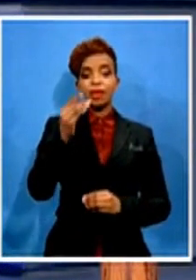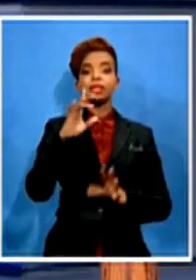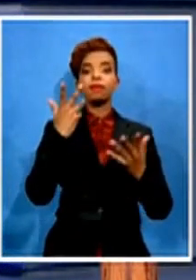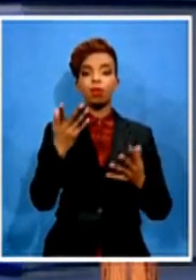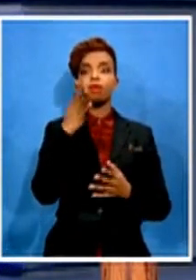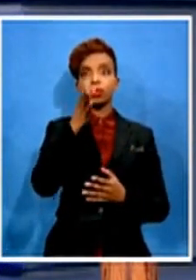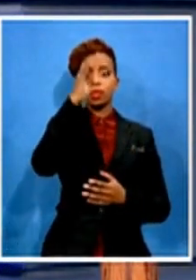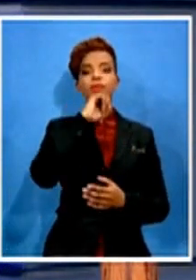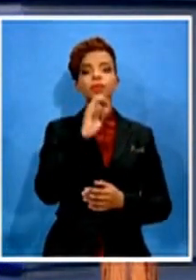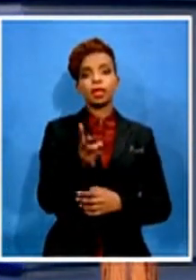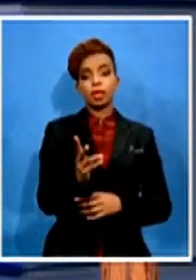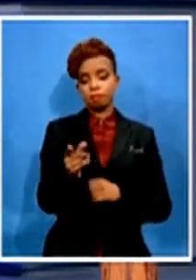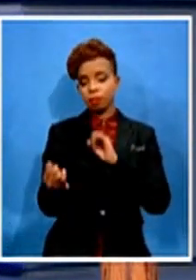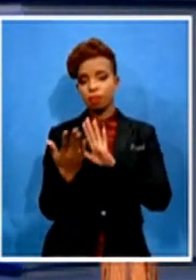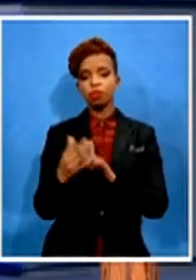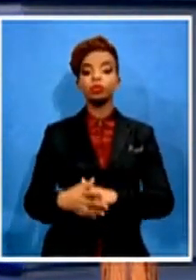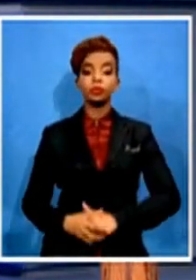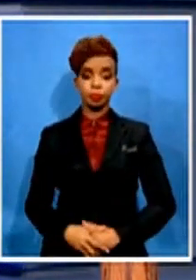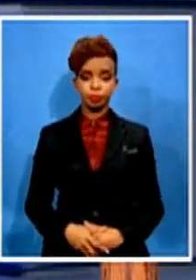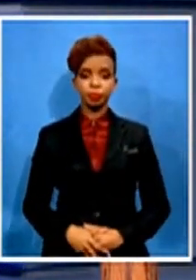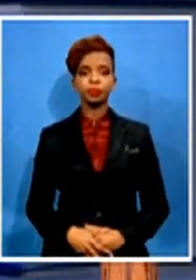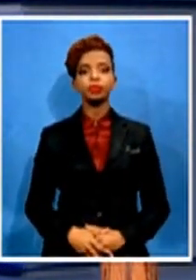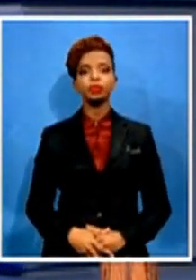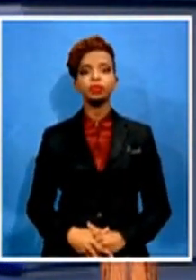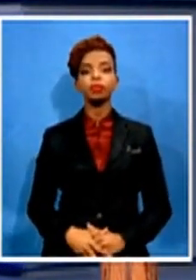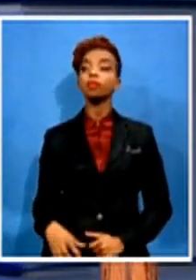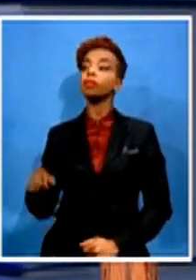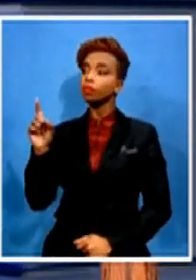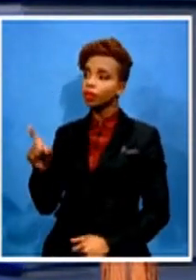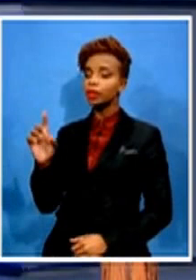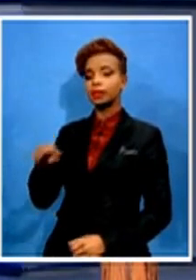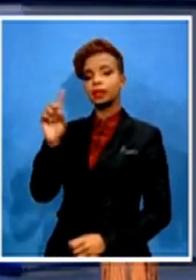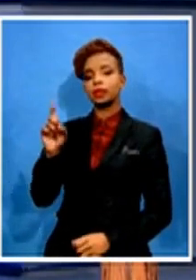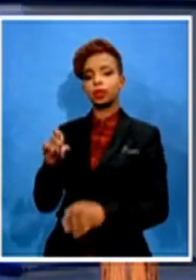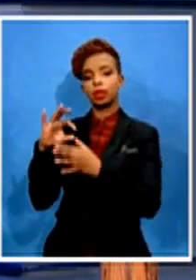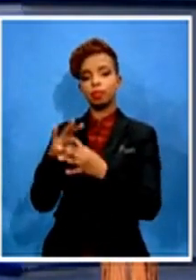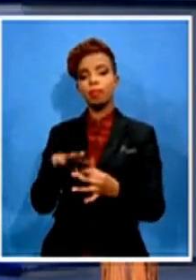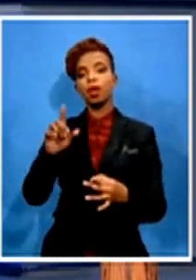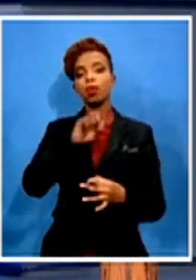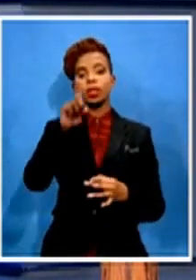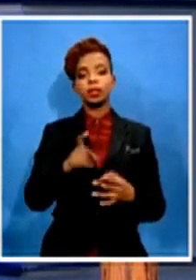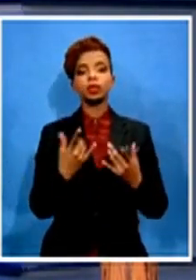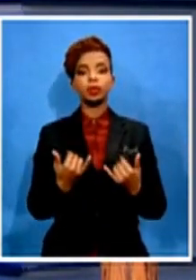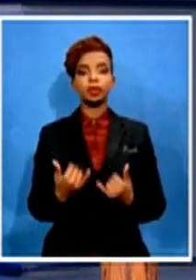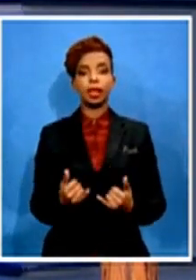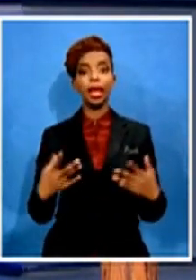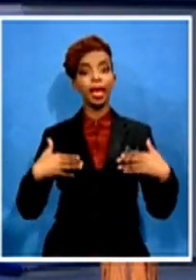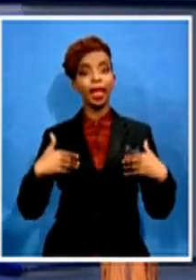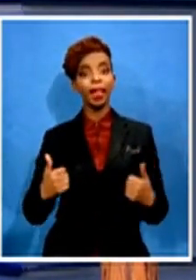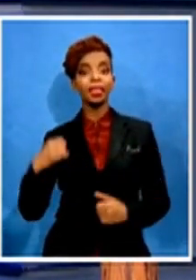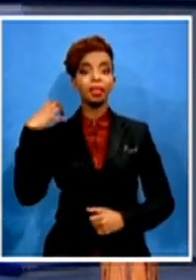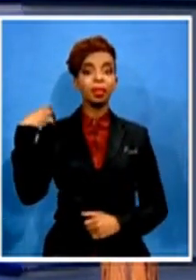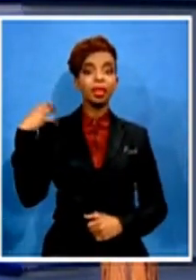All right, that story is related to the question we're asking you today. Will the Health Minister Dr Zweli Mkhize's visit to Northdale